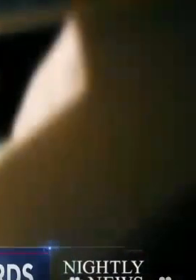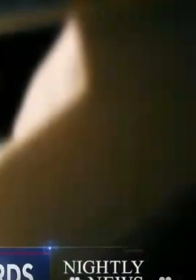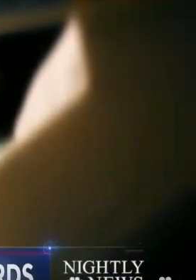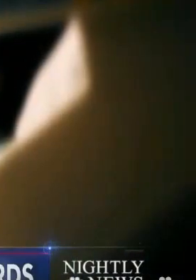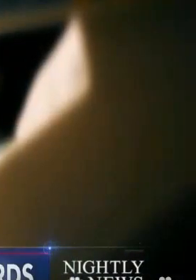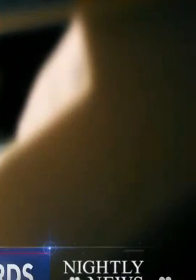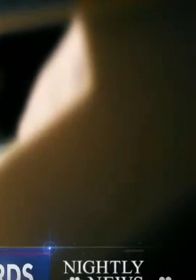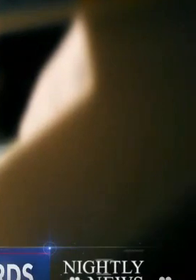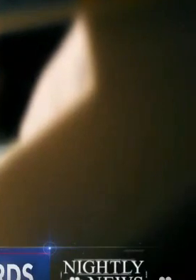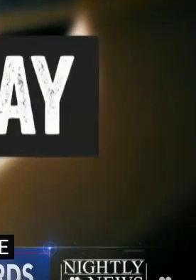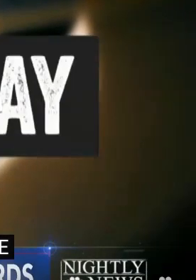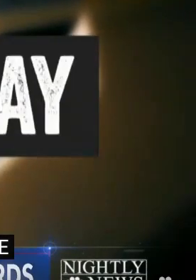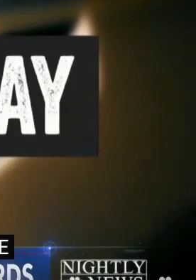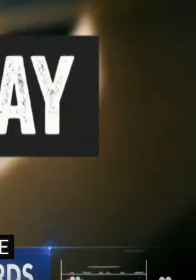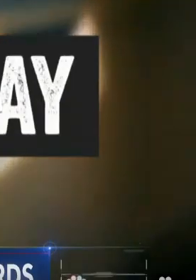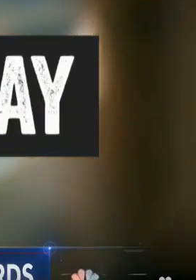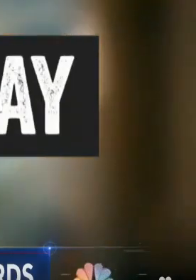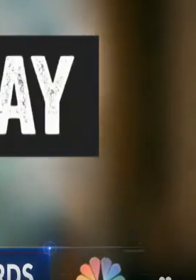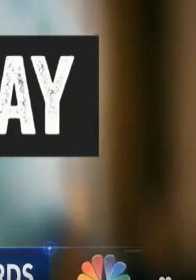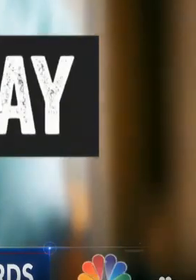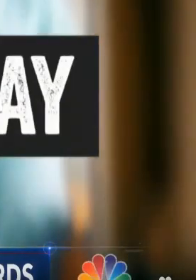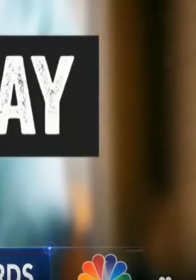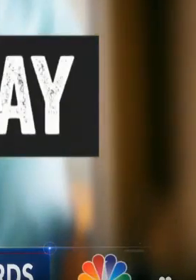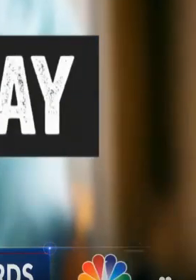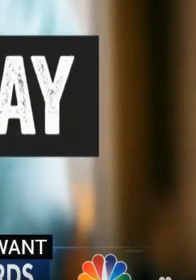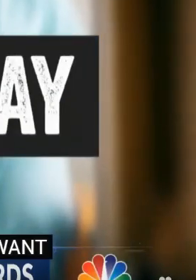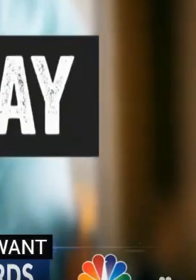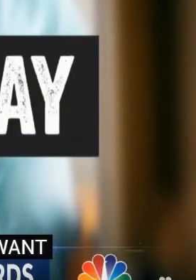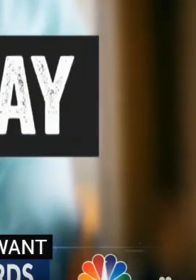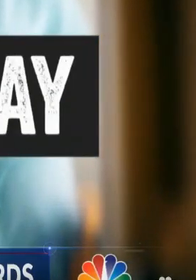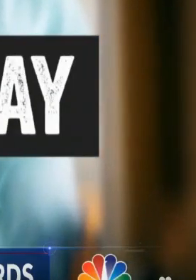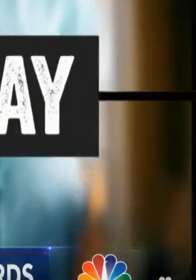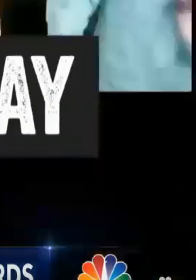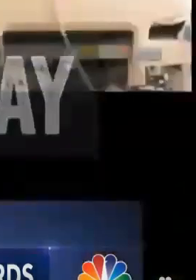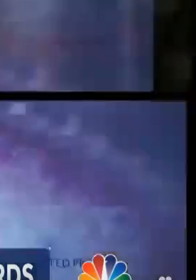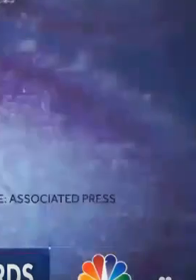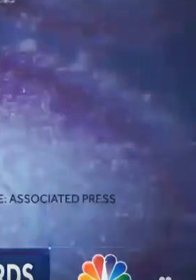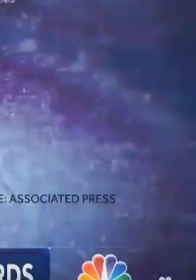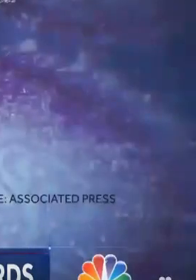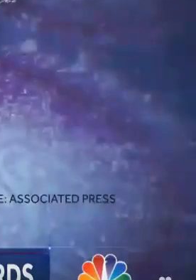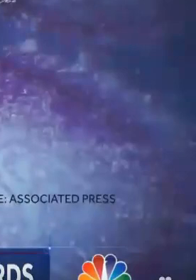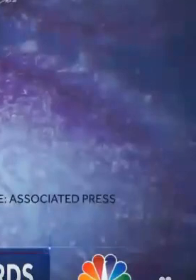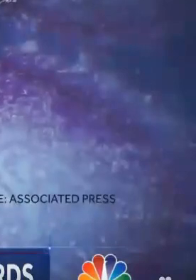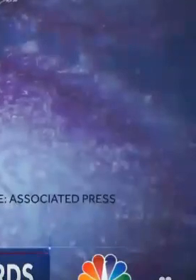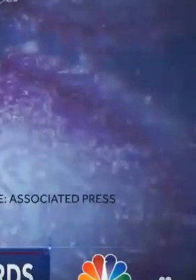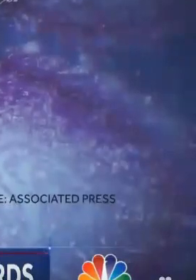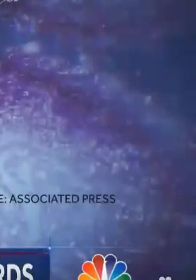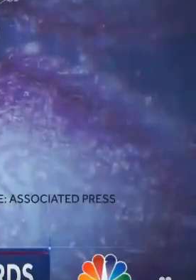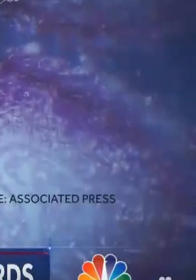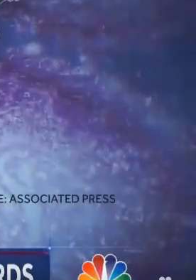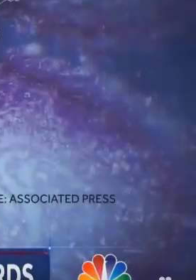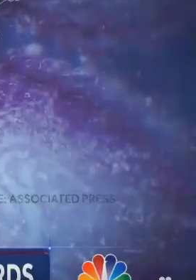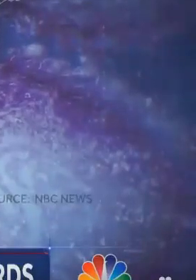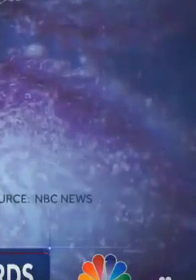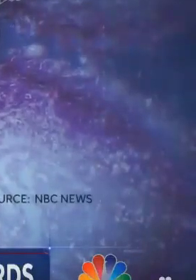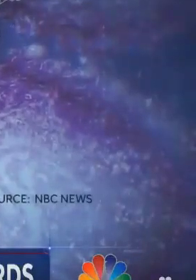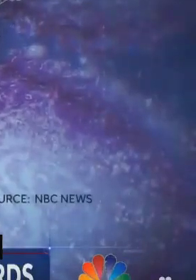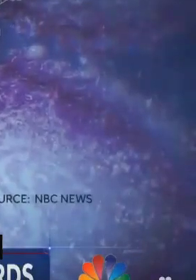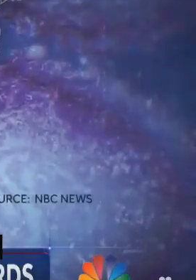together. With the country easily eclipsing 50,000 cases a day since Thursday, and infections on the rise in nearly 40